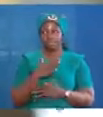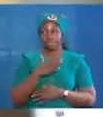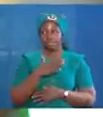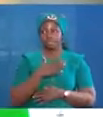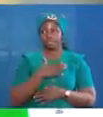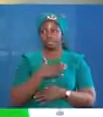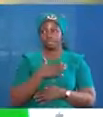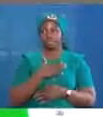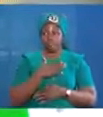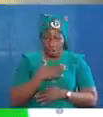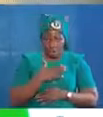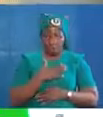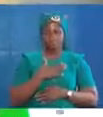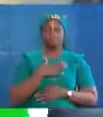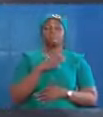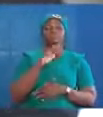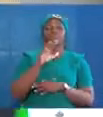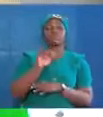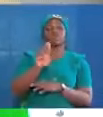my former classmate Alfred Mutua.